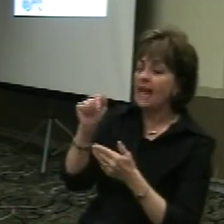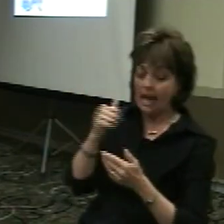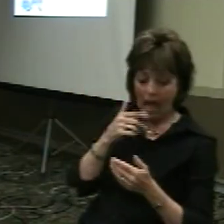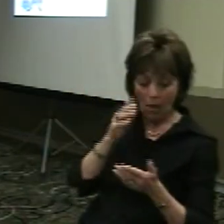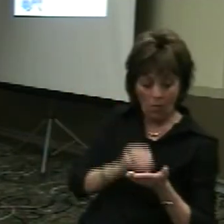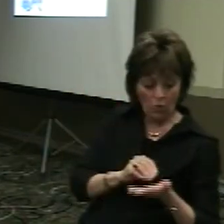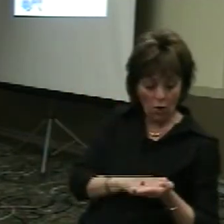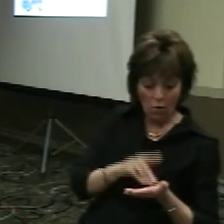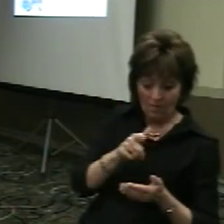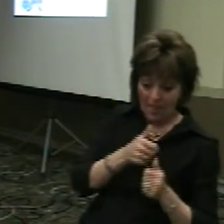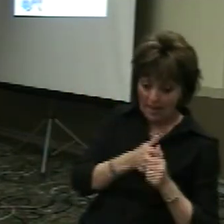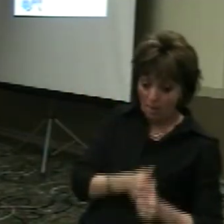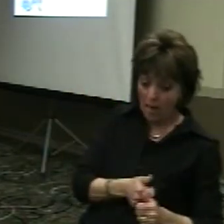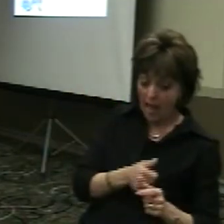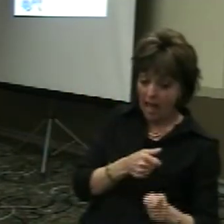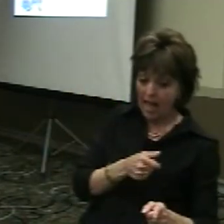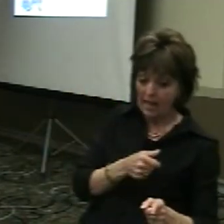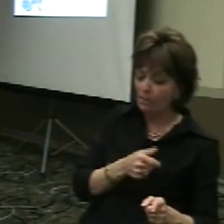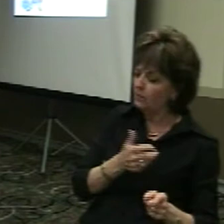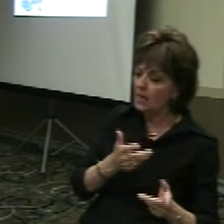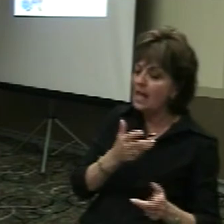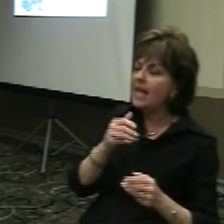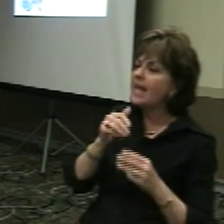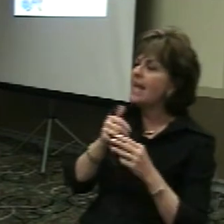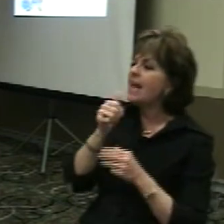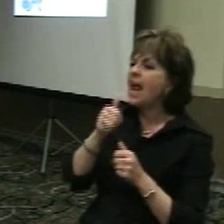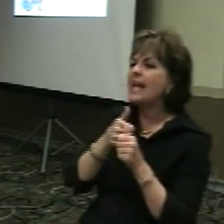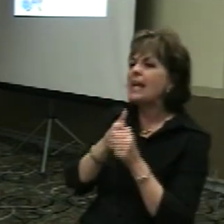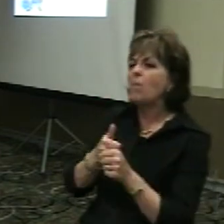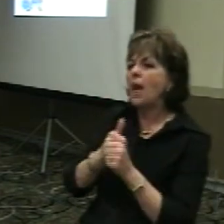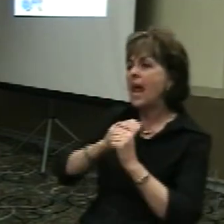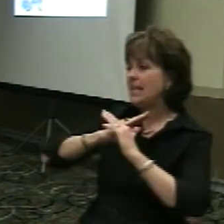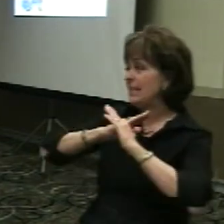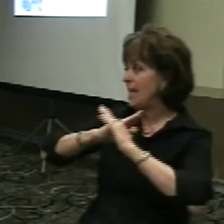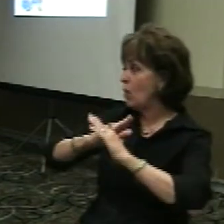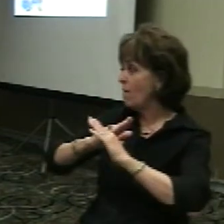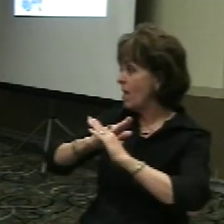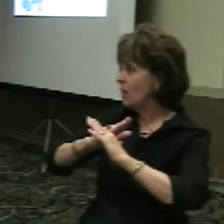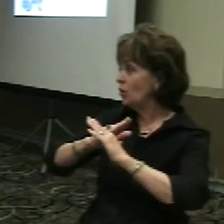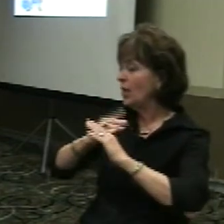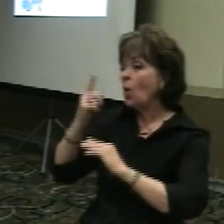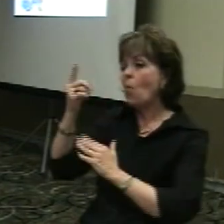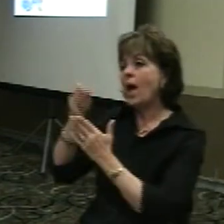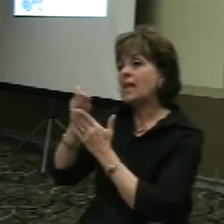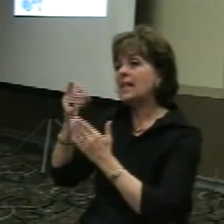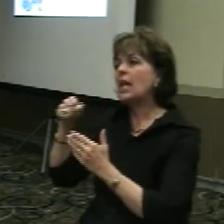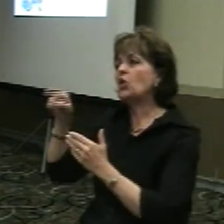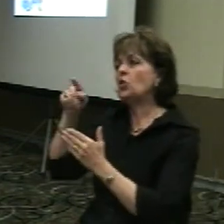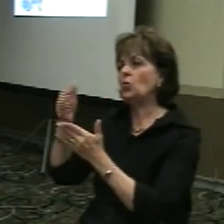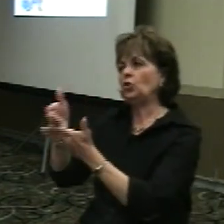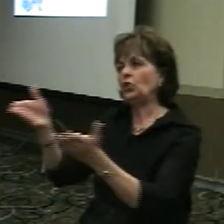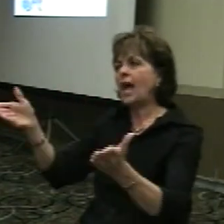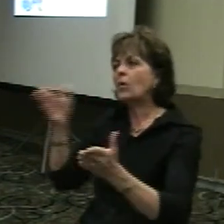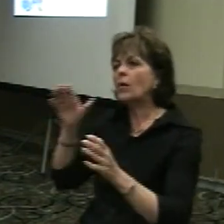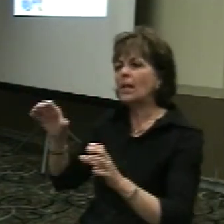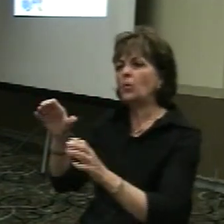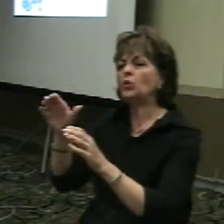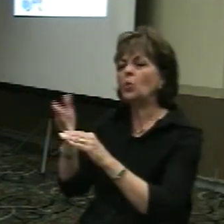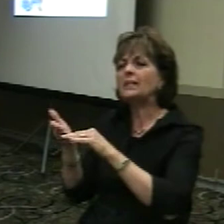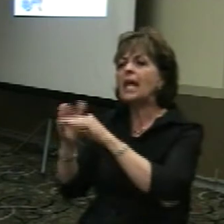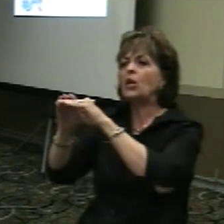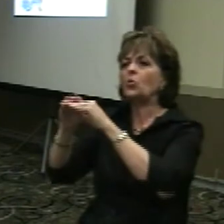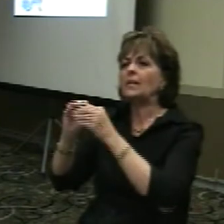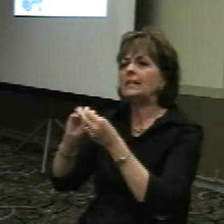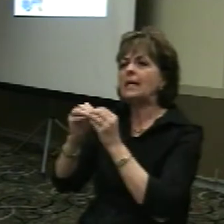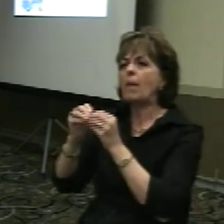comply to, because in any kind of compliance intervention, one of the things you're generally going to do is increase the